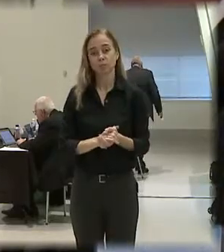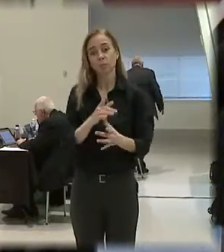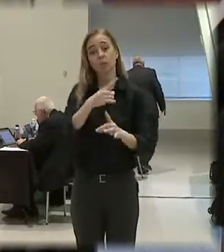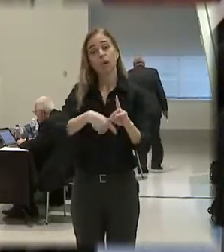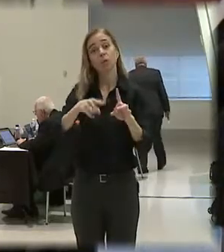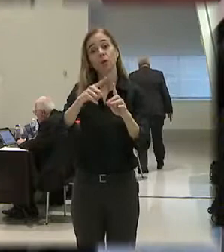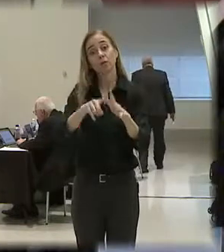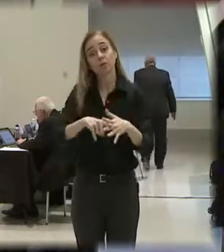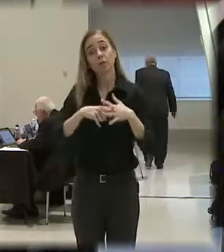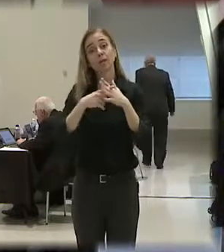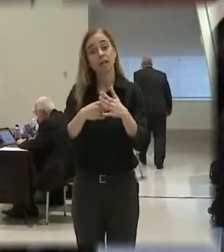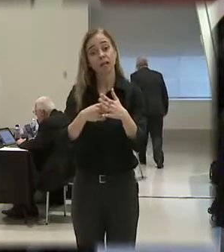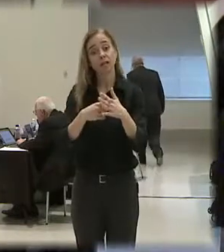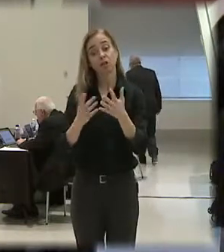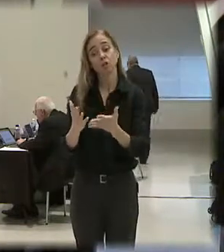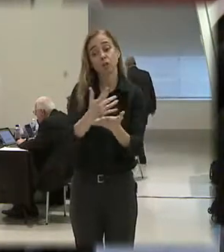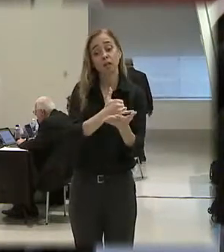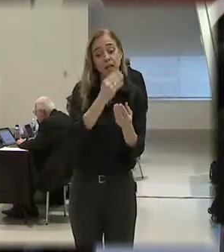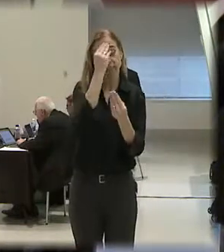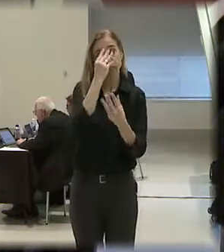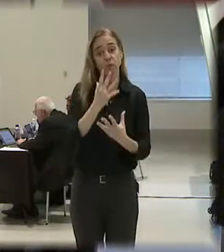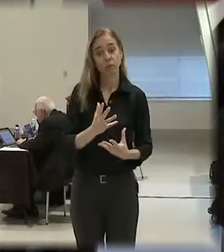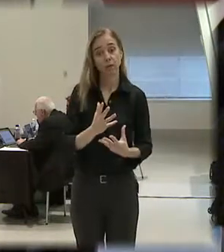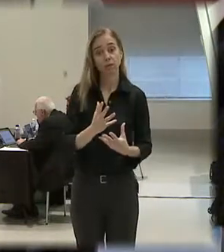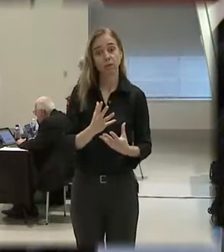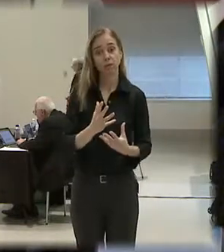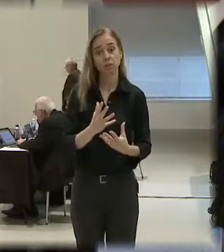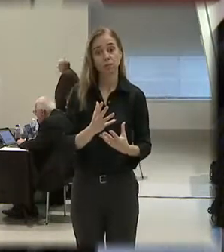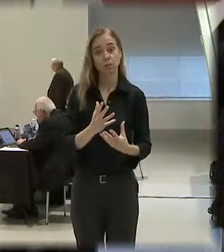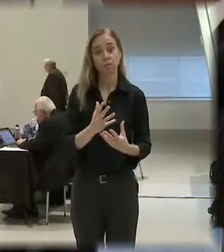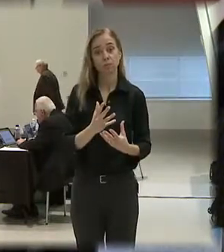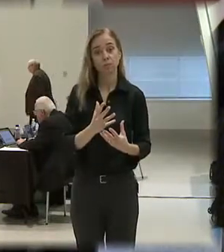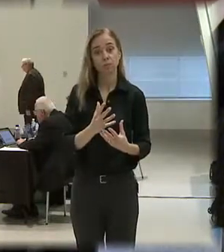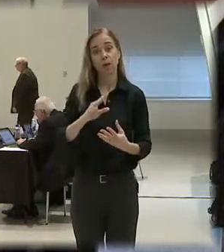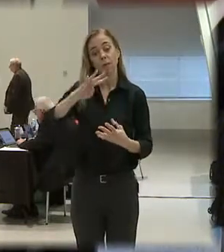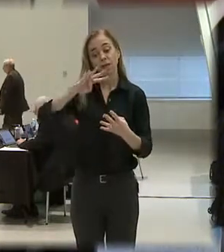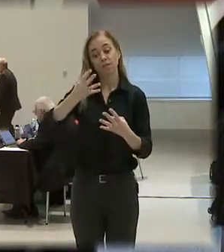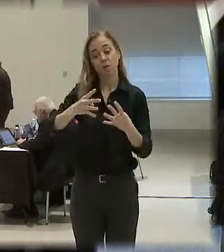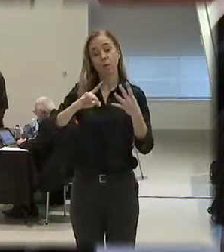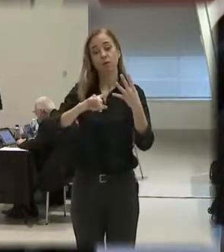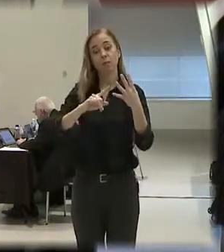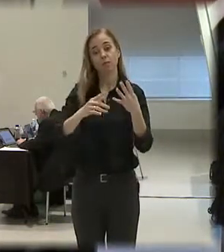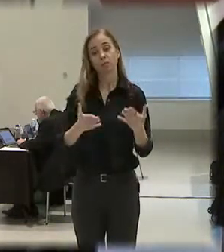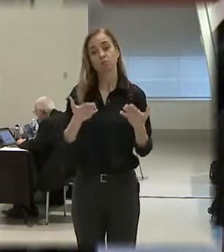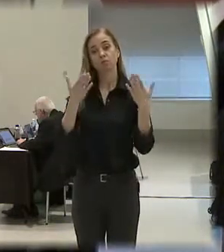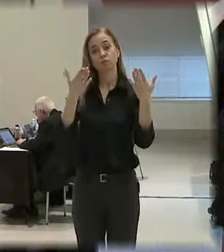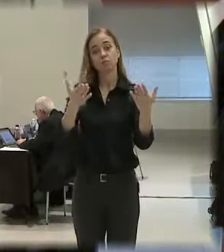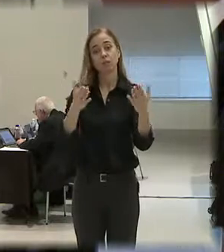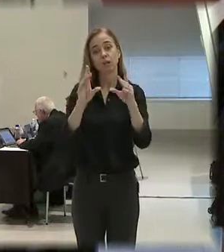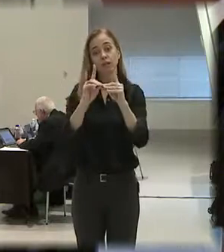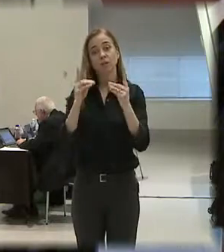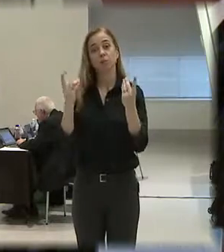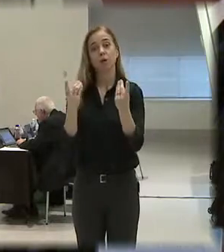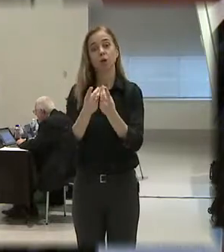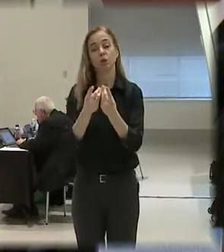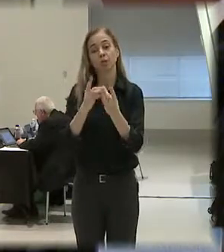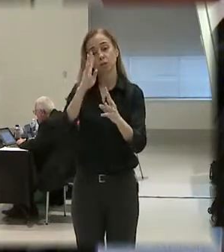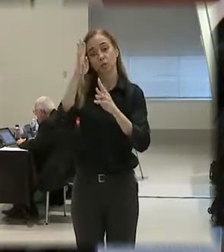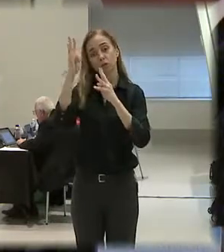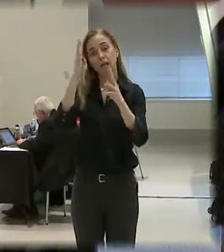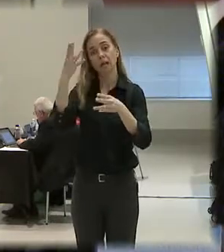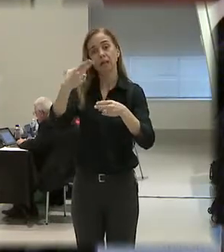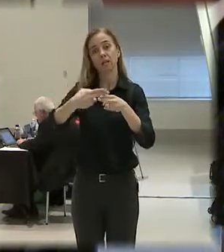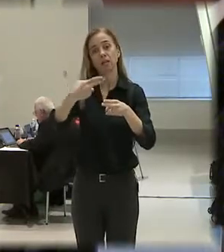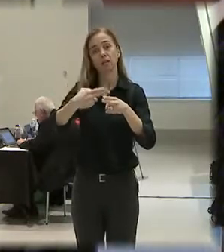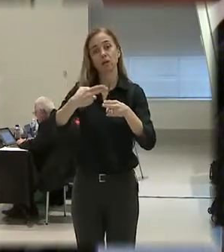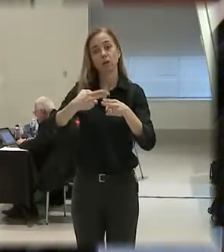we begin to collect this information, my fourth recommendation is for departments to create what we call the